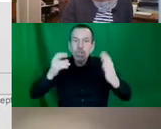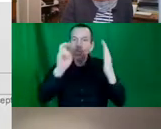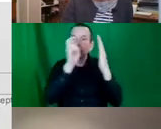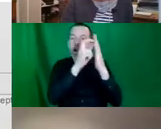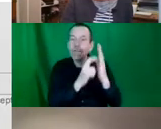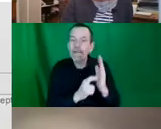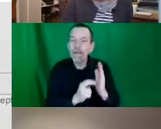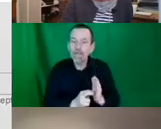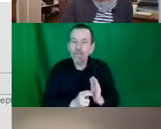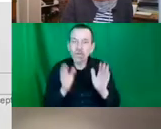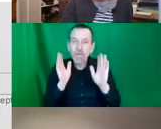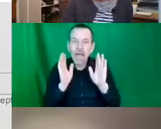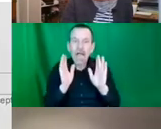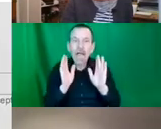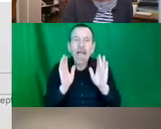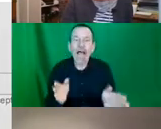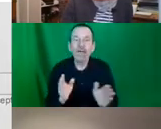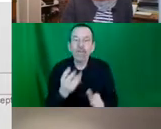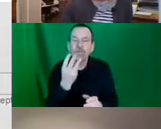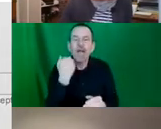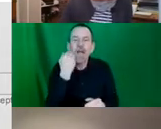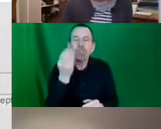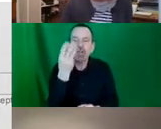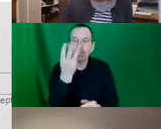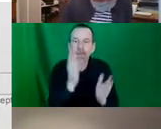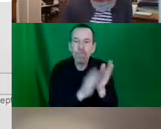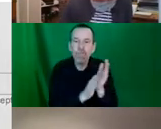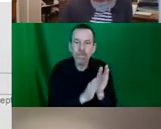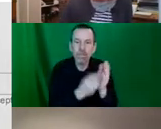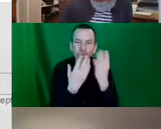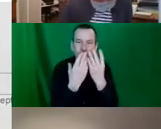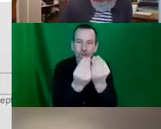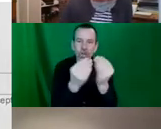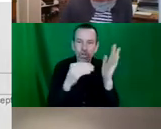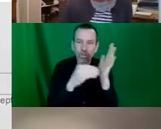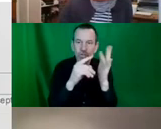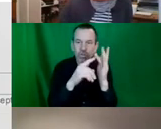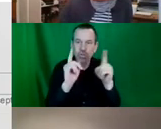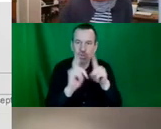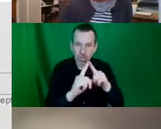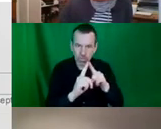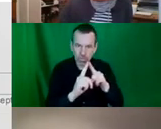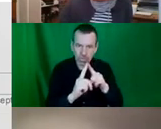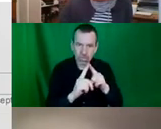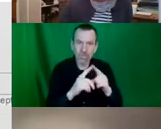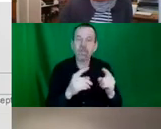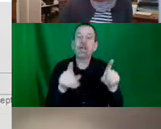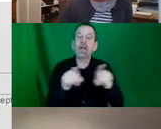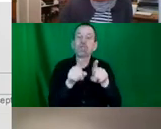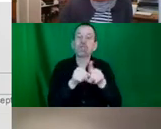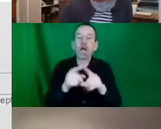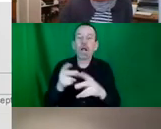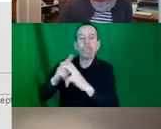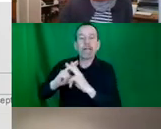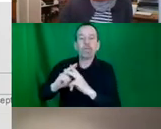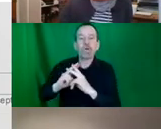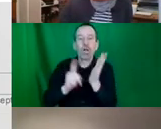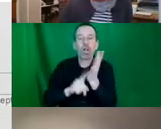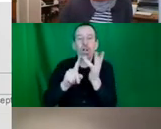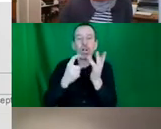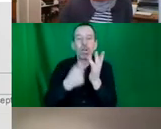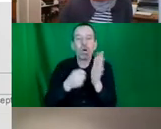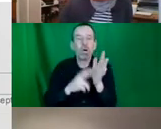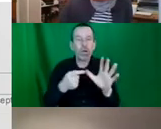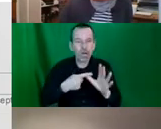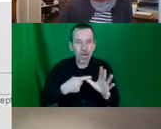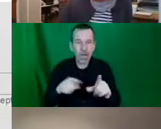of quarterly reports completed by myself and Zoe, and quarterly reviews with my Icon mentor, Lorna. To support this, I also completed